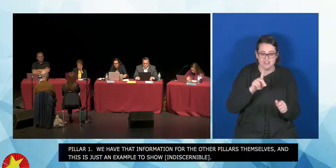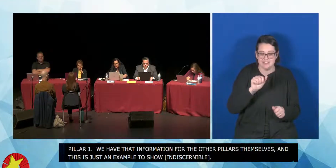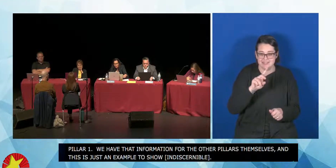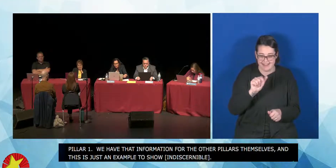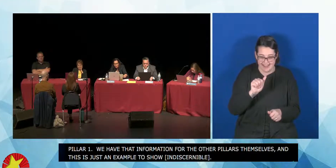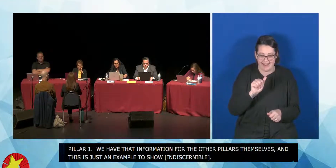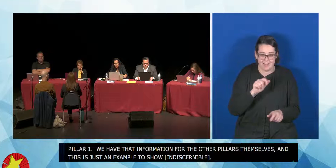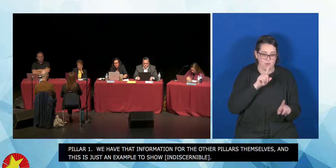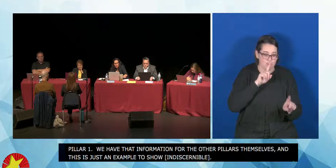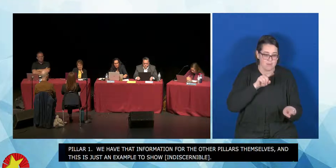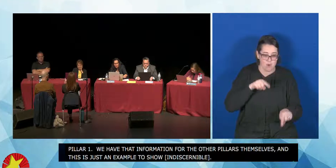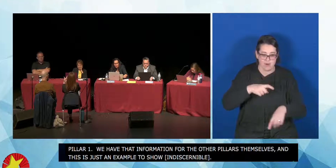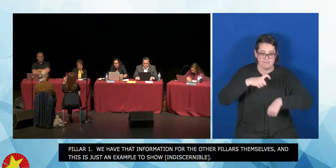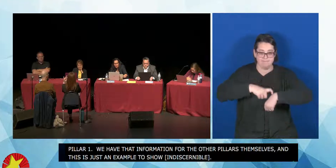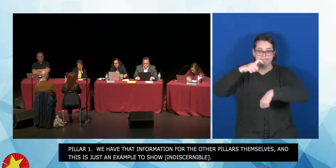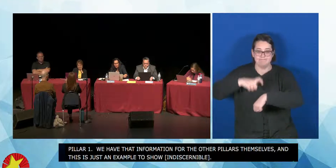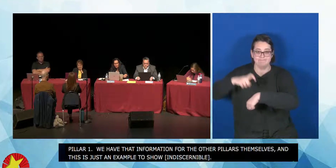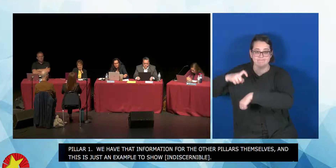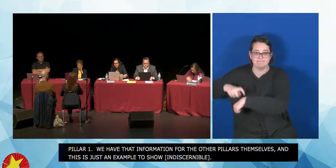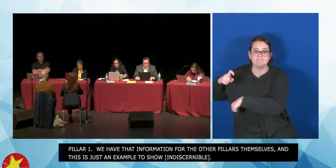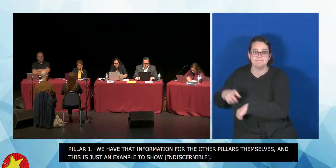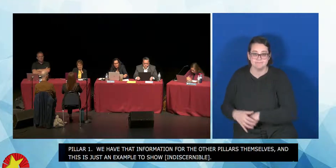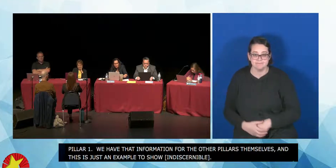is reported on time.